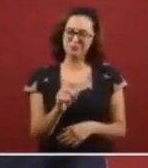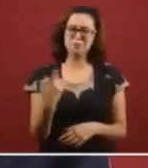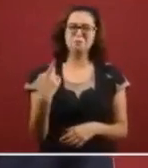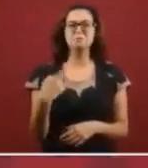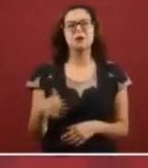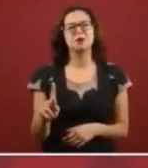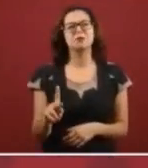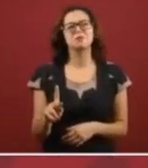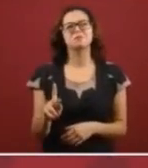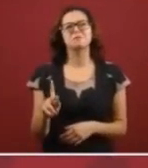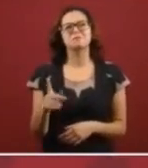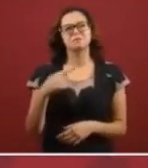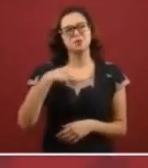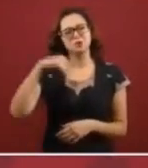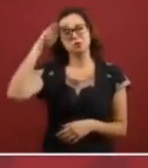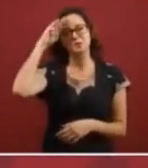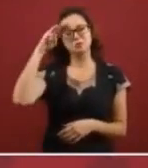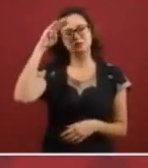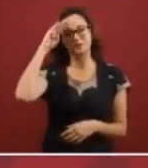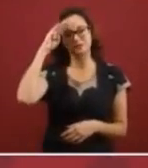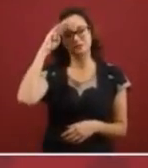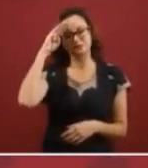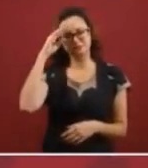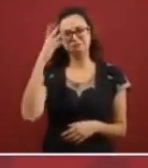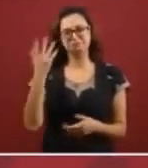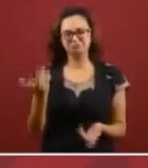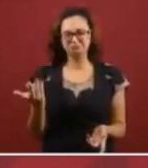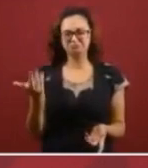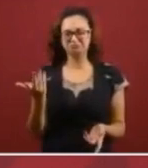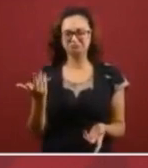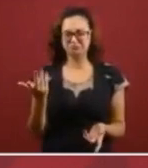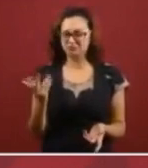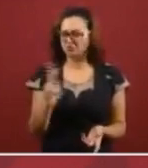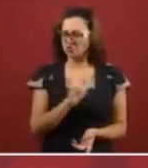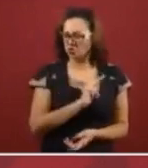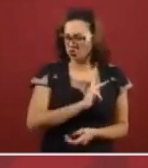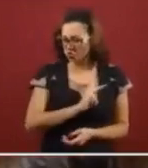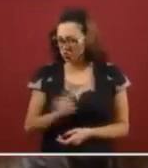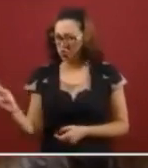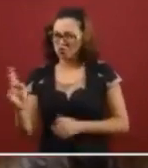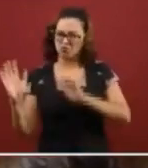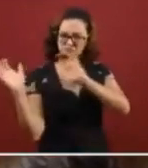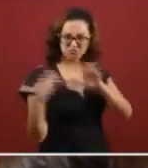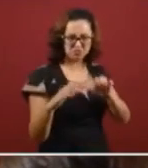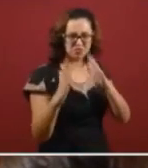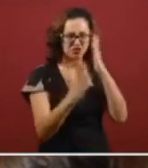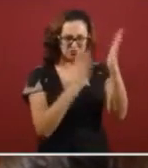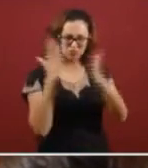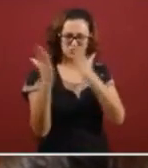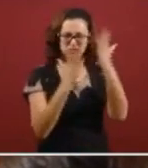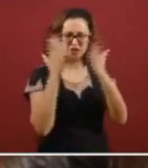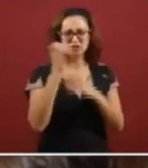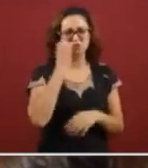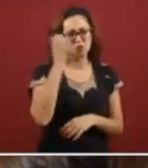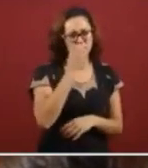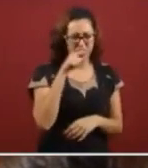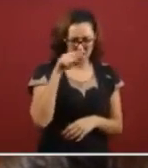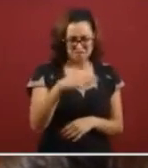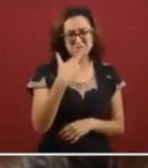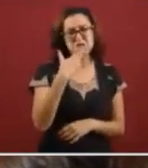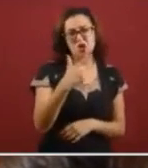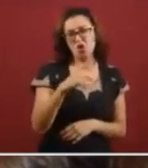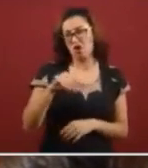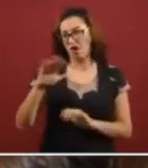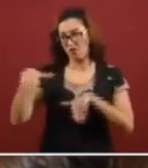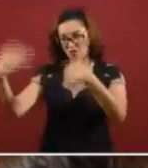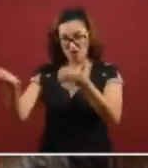because I have the understanding or idea that it's preferable to have all of them in school than to have them